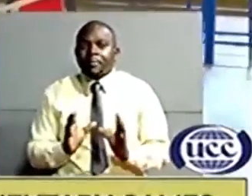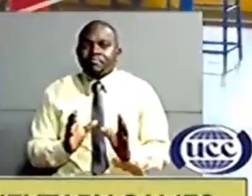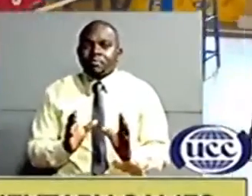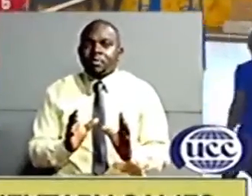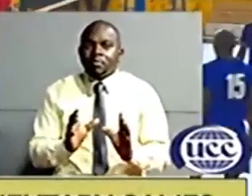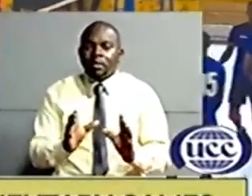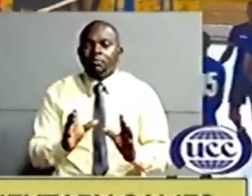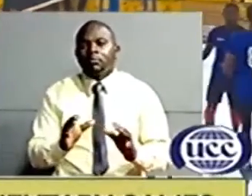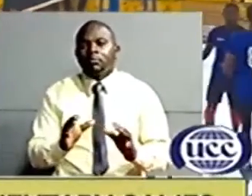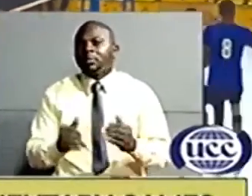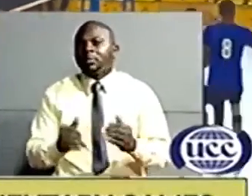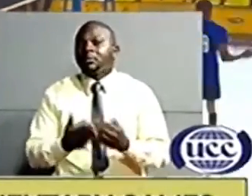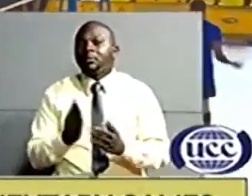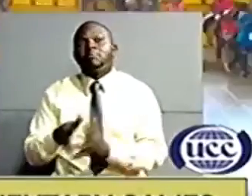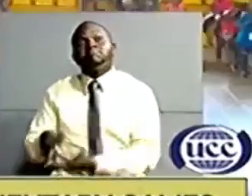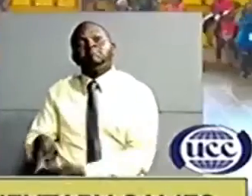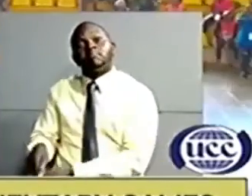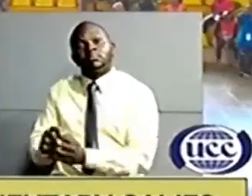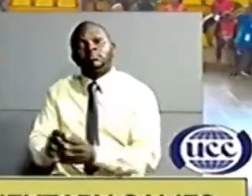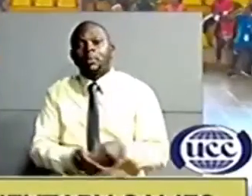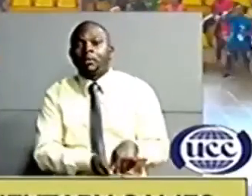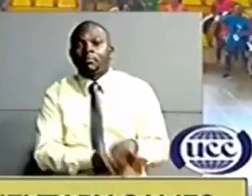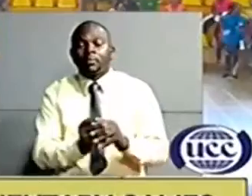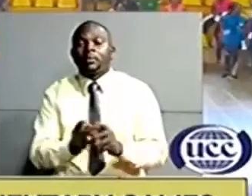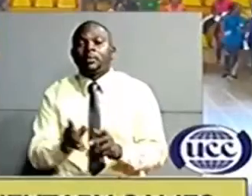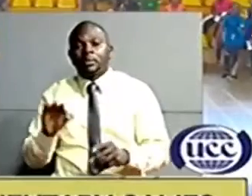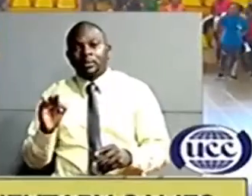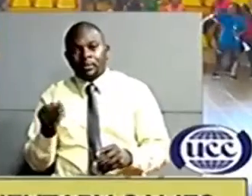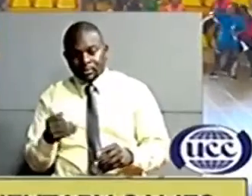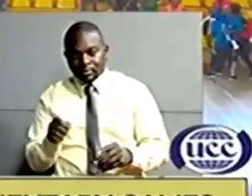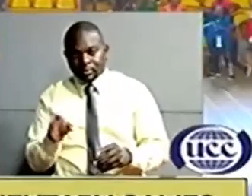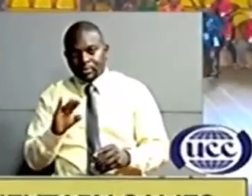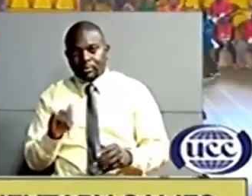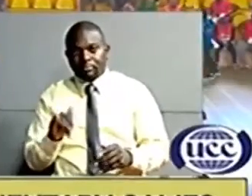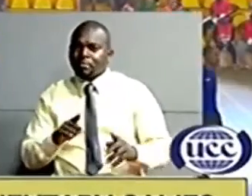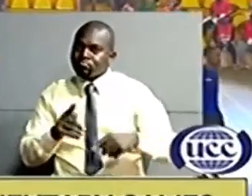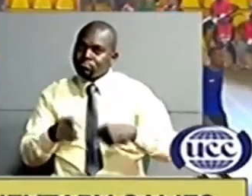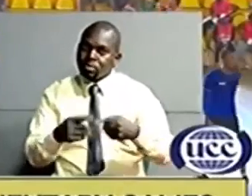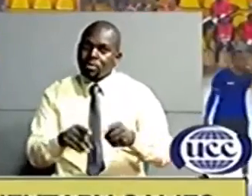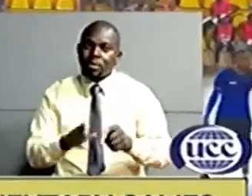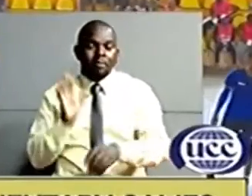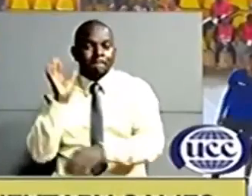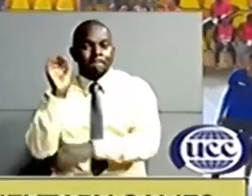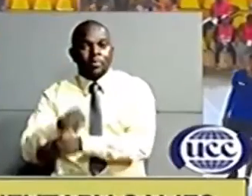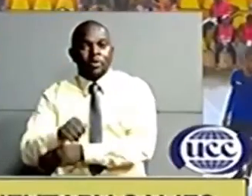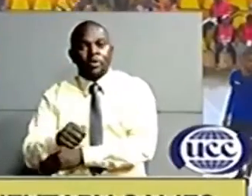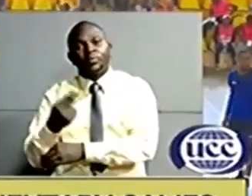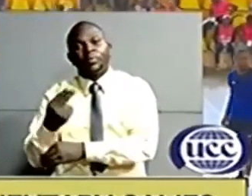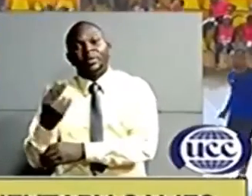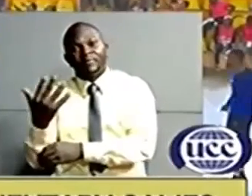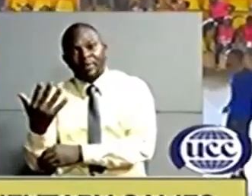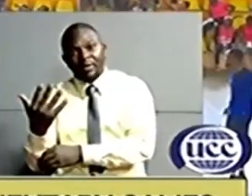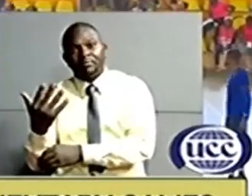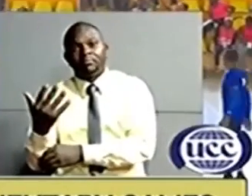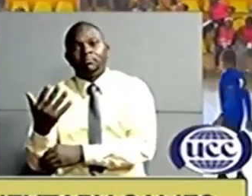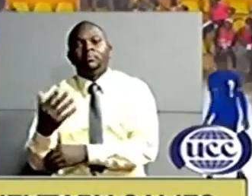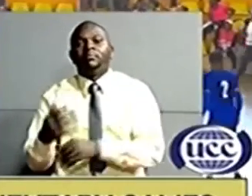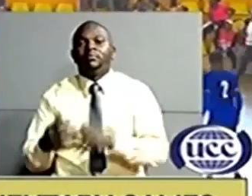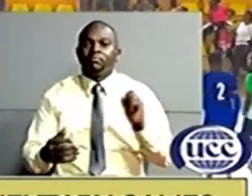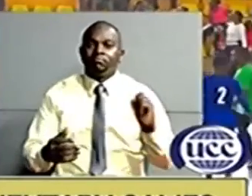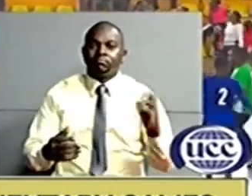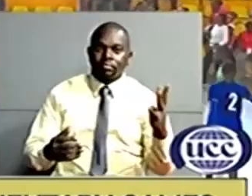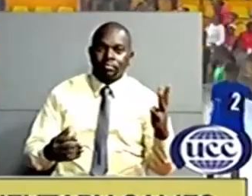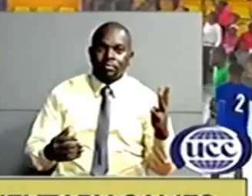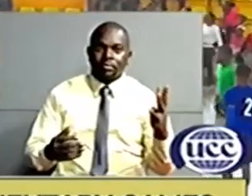Uganda's careless serving of the ball. Set 3, Eala mounted pressure, beating Uganda 25-14. In the fourth set, Eala took